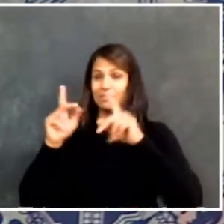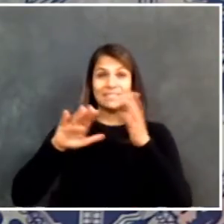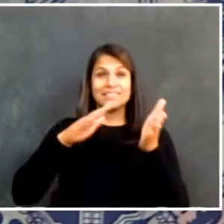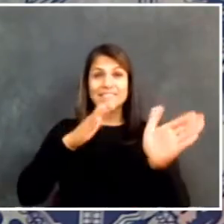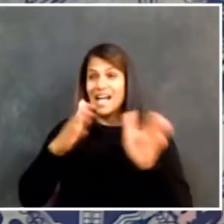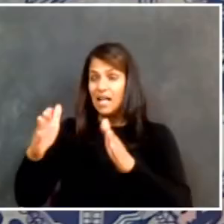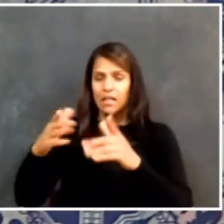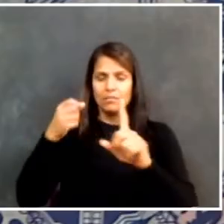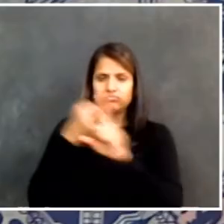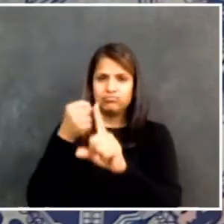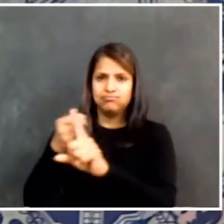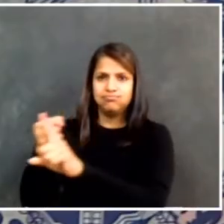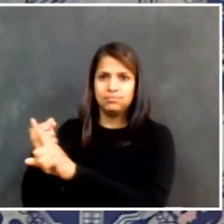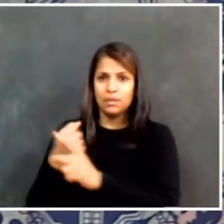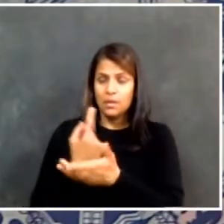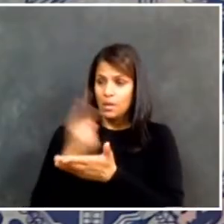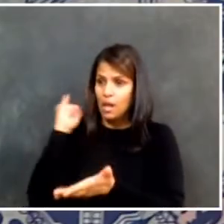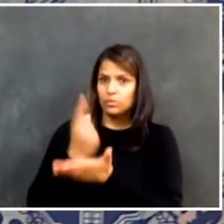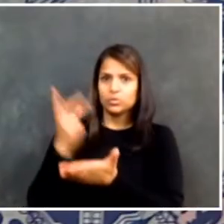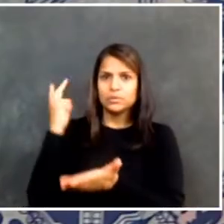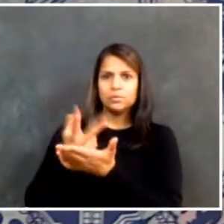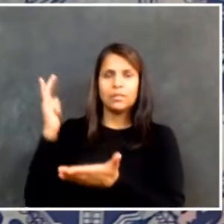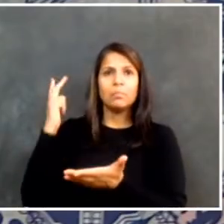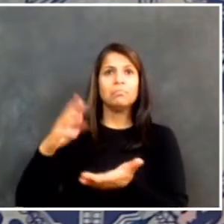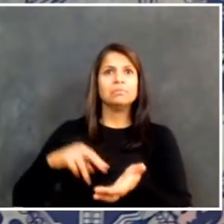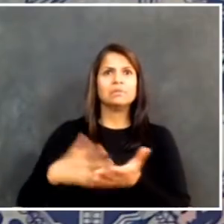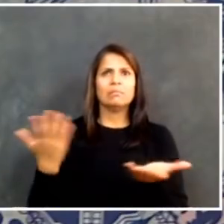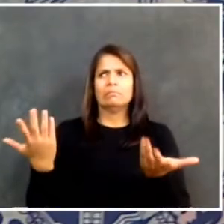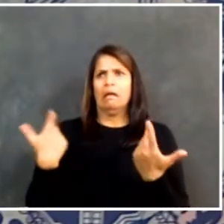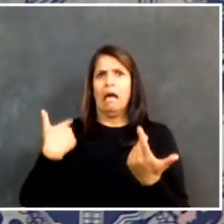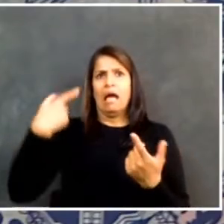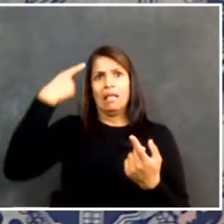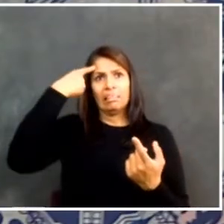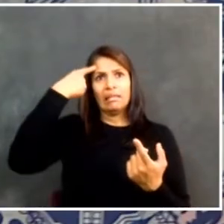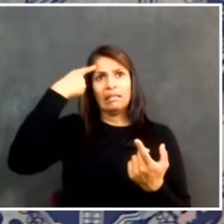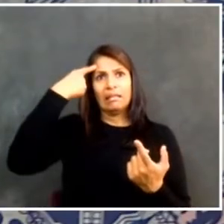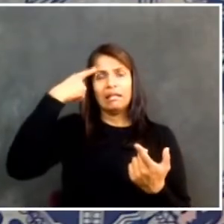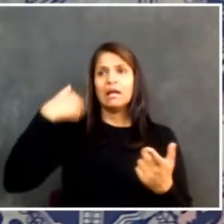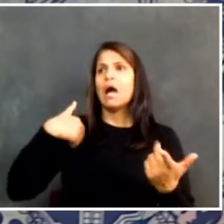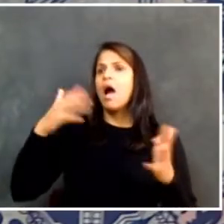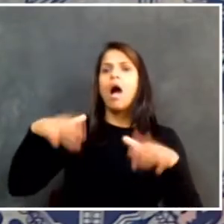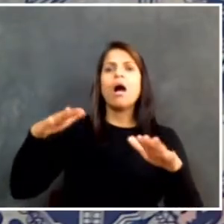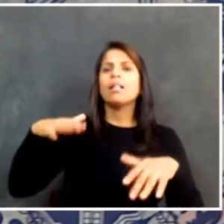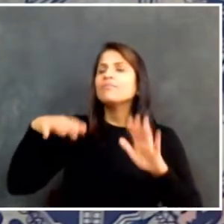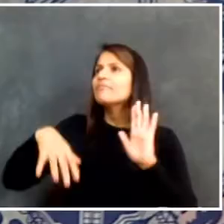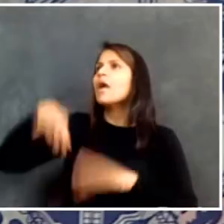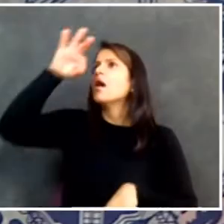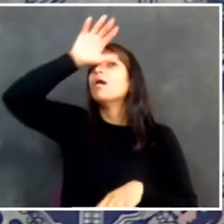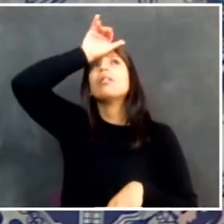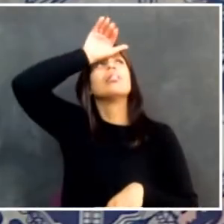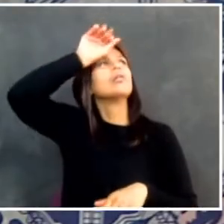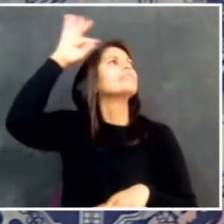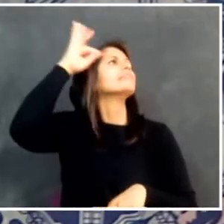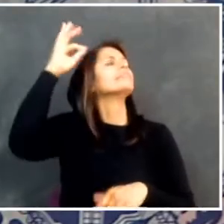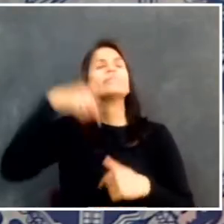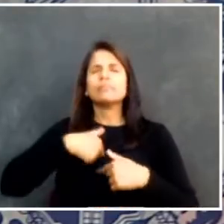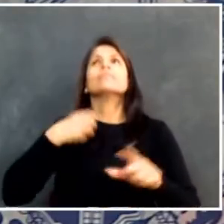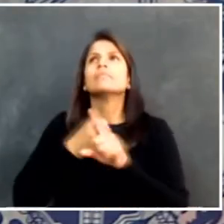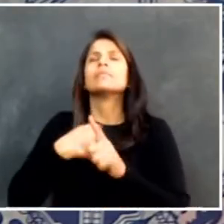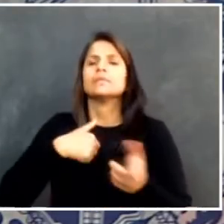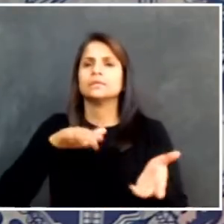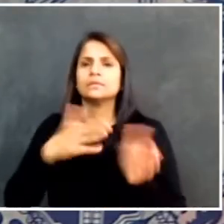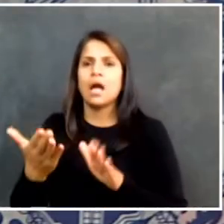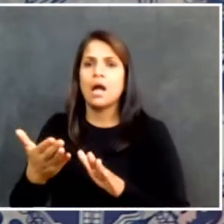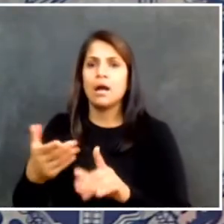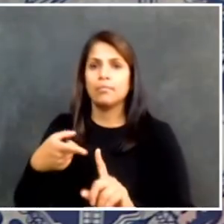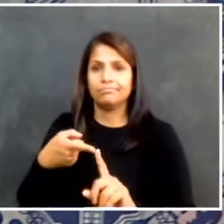is clearly so many people have passed away. It was bigger than we even fully understood or could